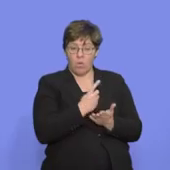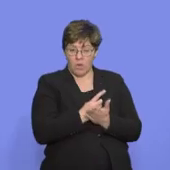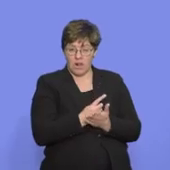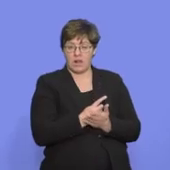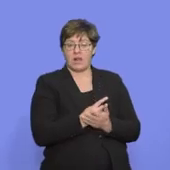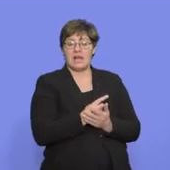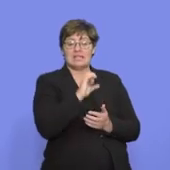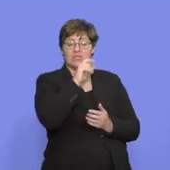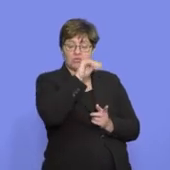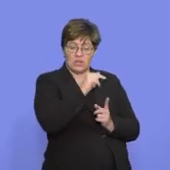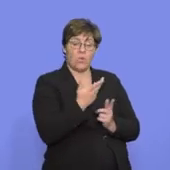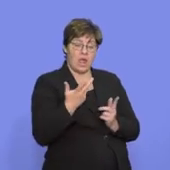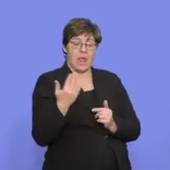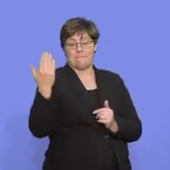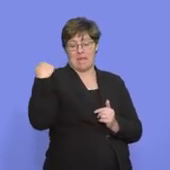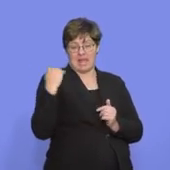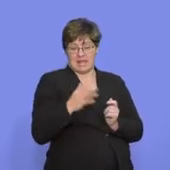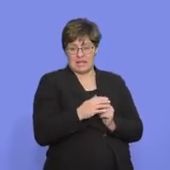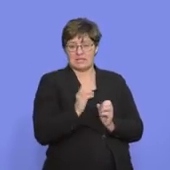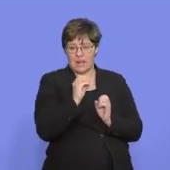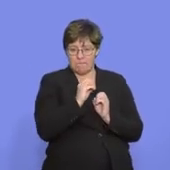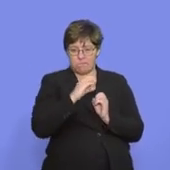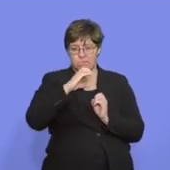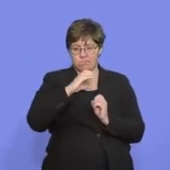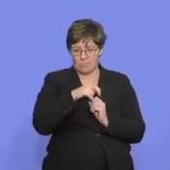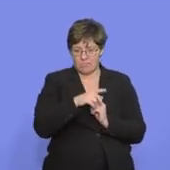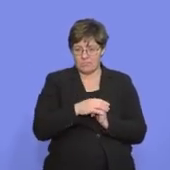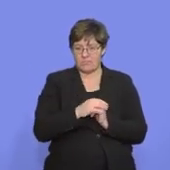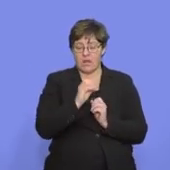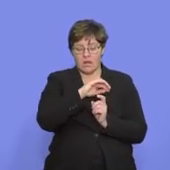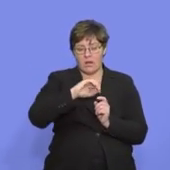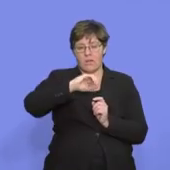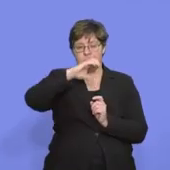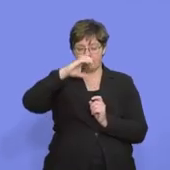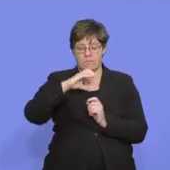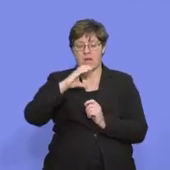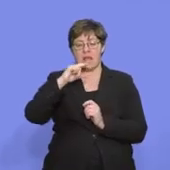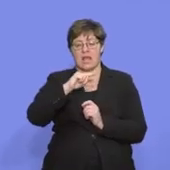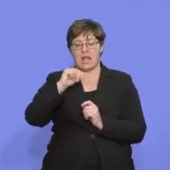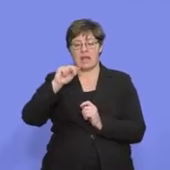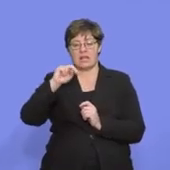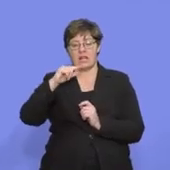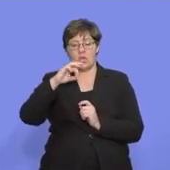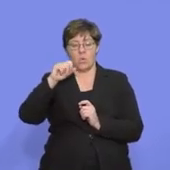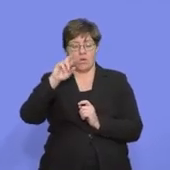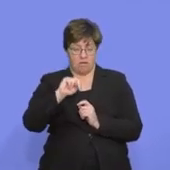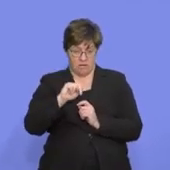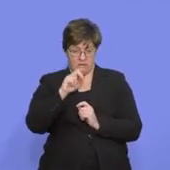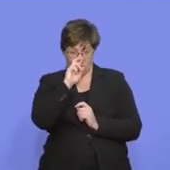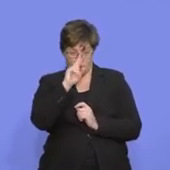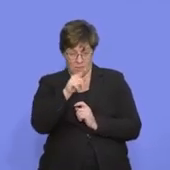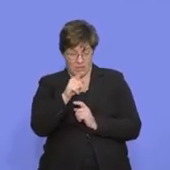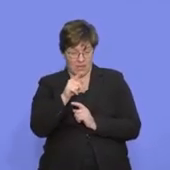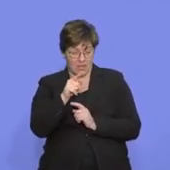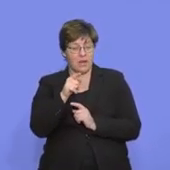root. And can you see there's a little bubble there? Remember, we call this bubble the ganglion from the central nervous system. We did that in the central